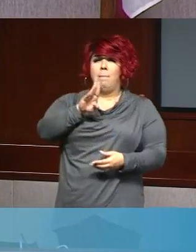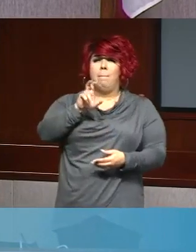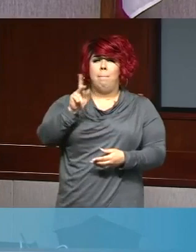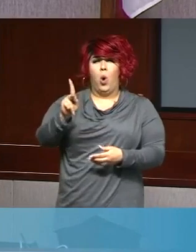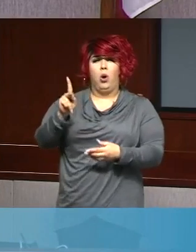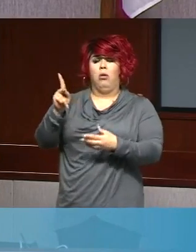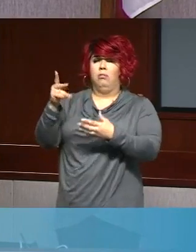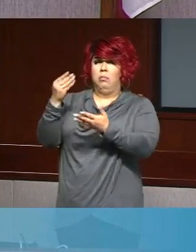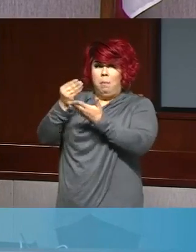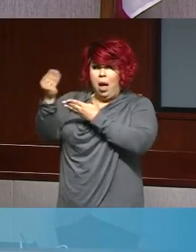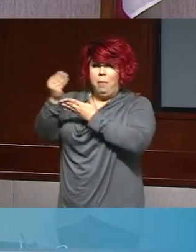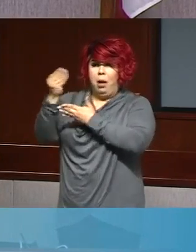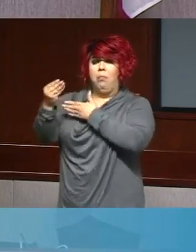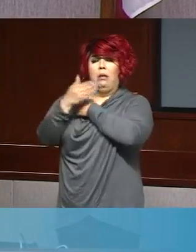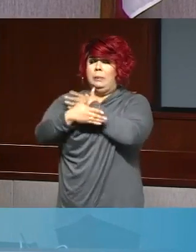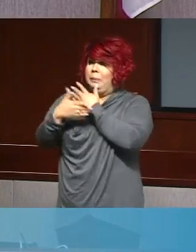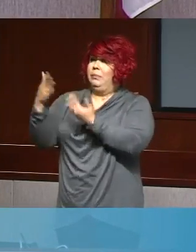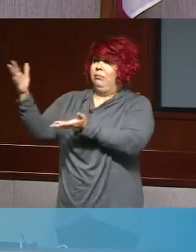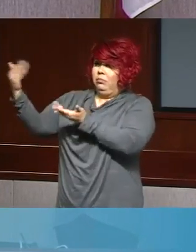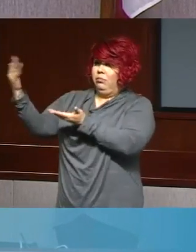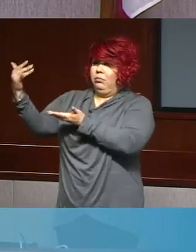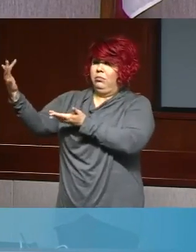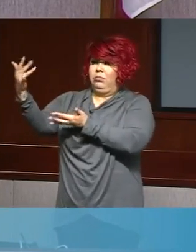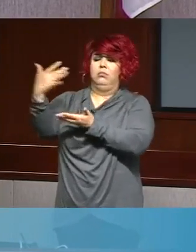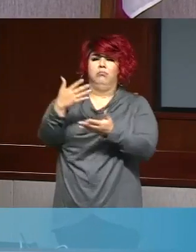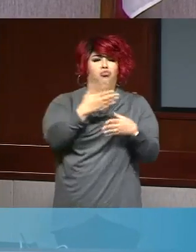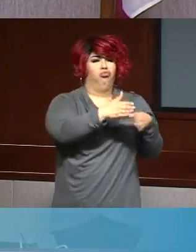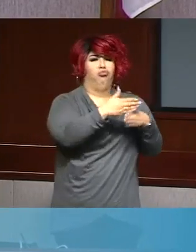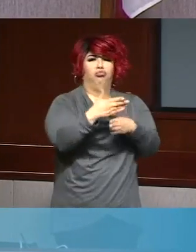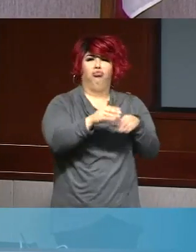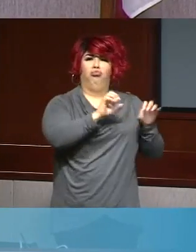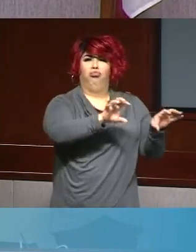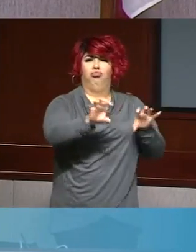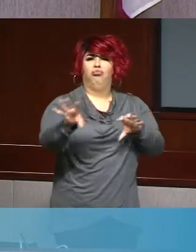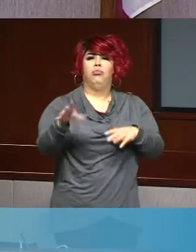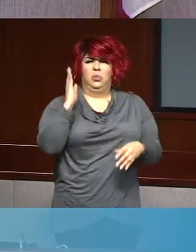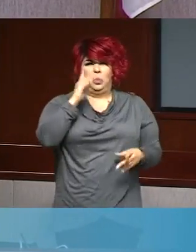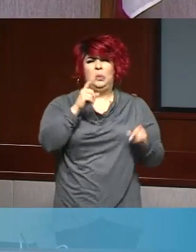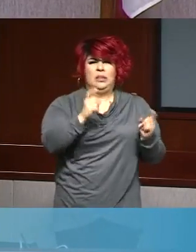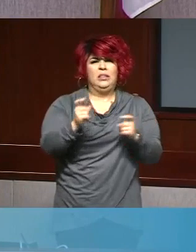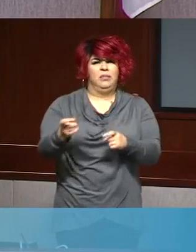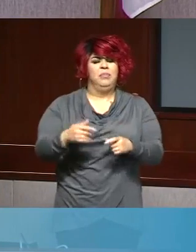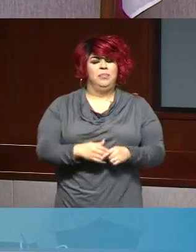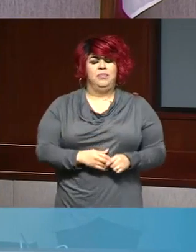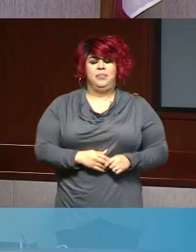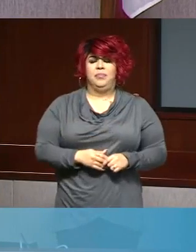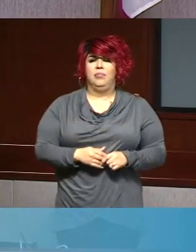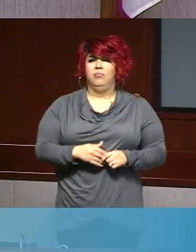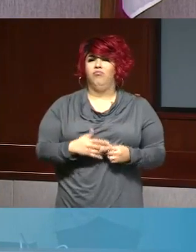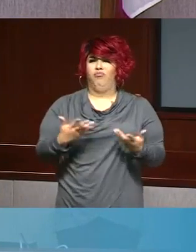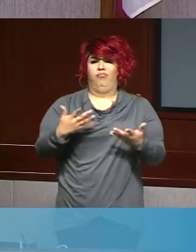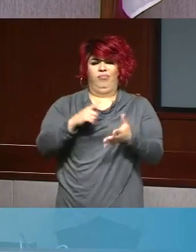power, bulk purchasing PPE equipment and other sanitary supply equipment